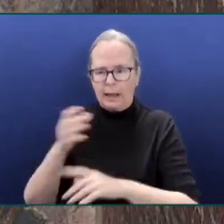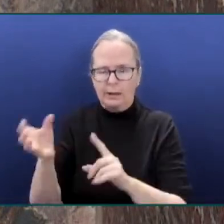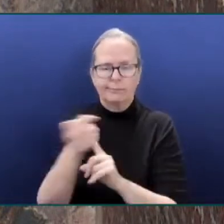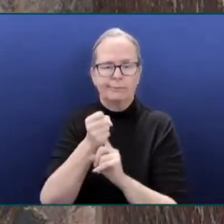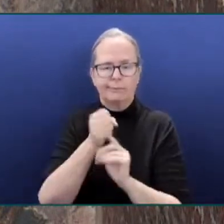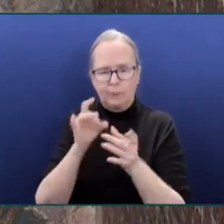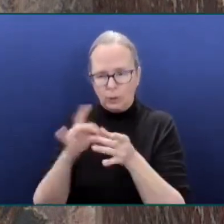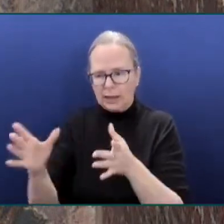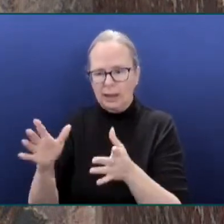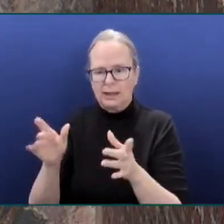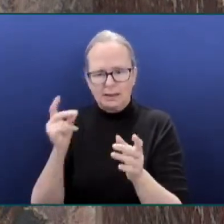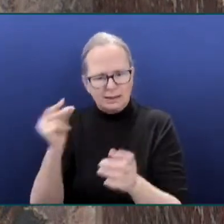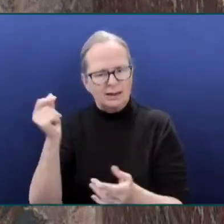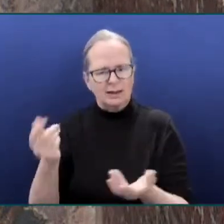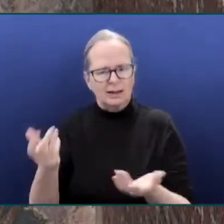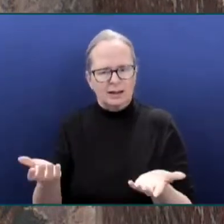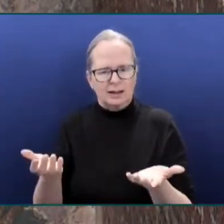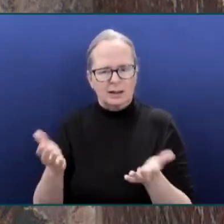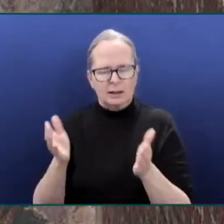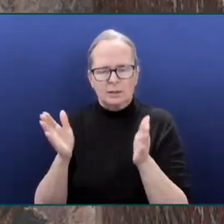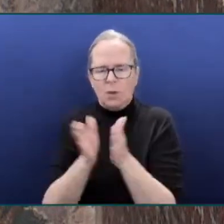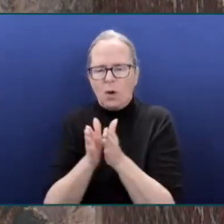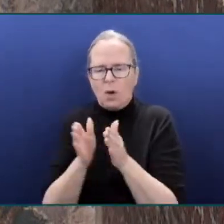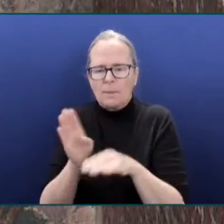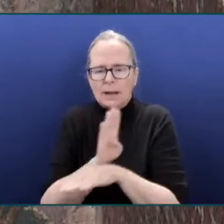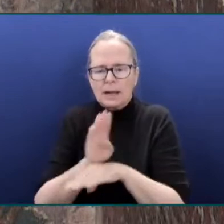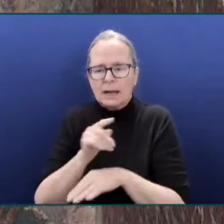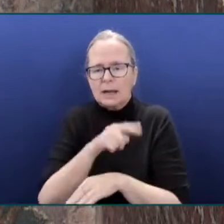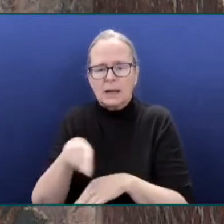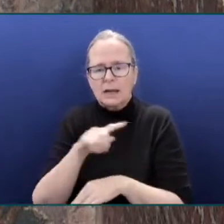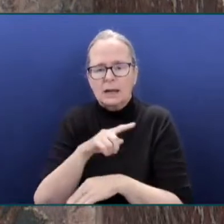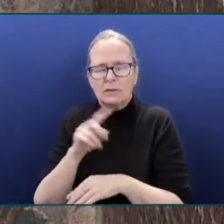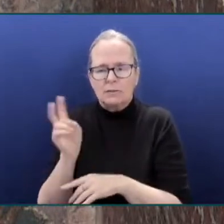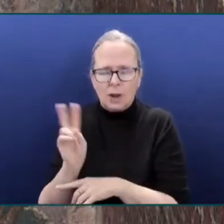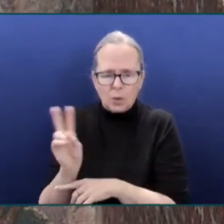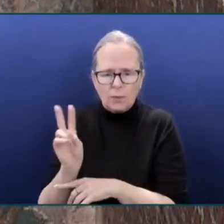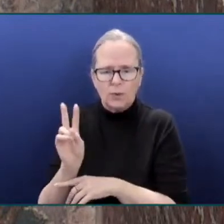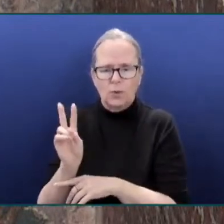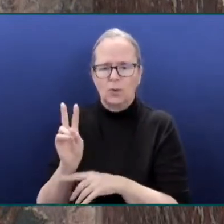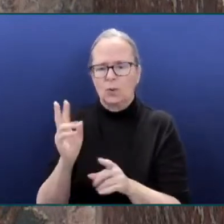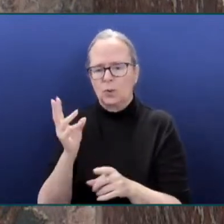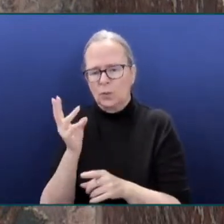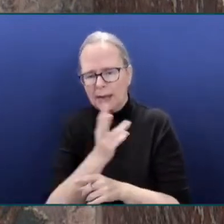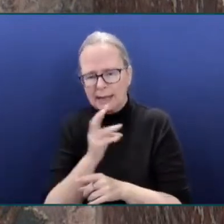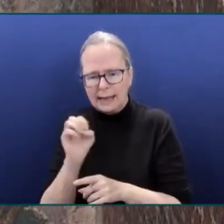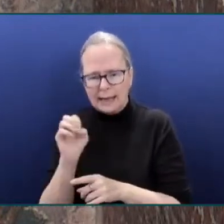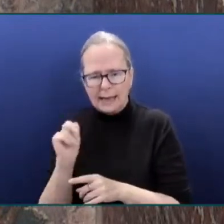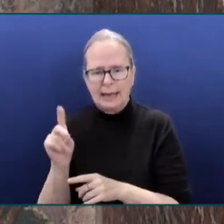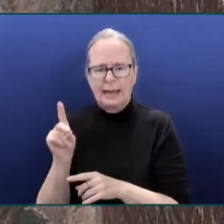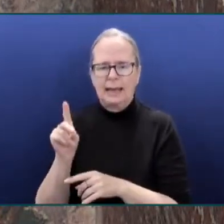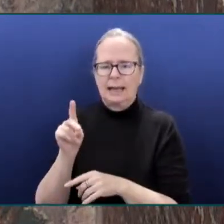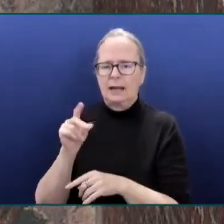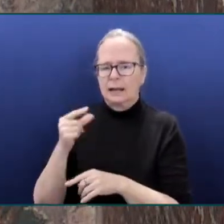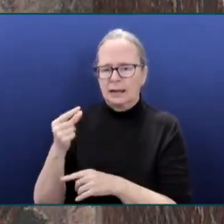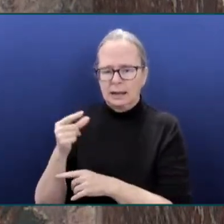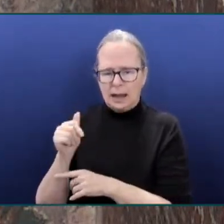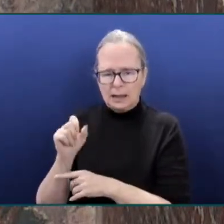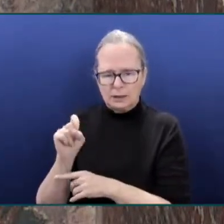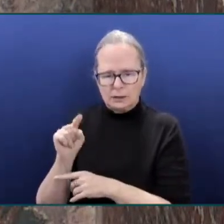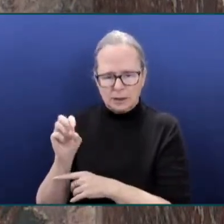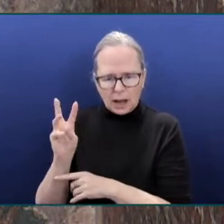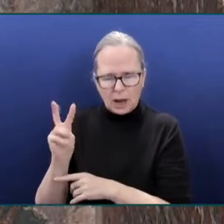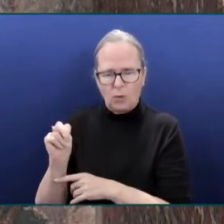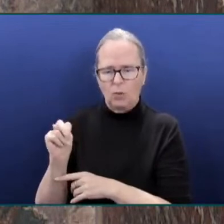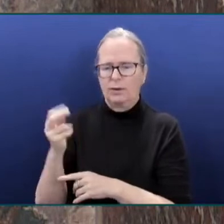in Yaletown, West End, Gastown, Chinatown, and downtown Vancouver, simply can't handle